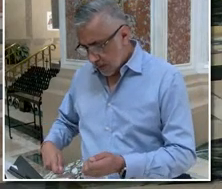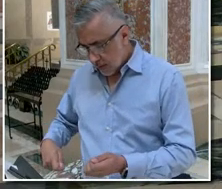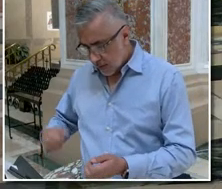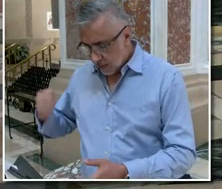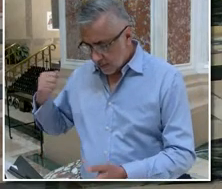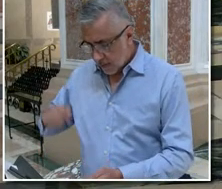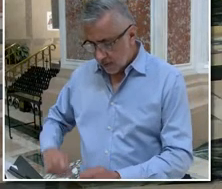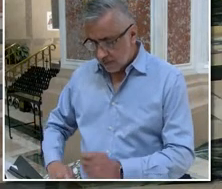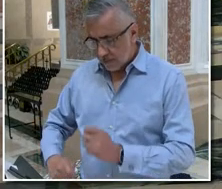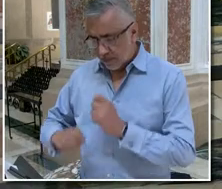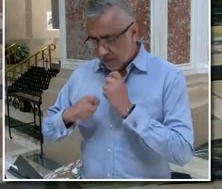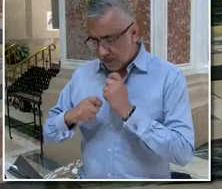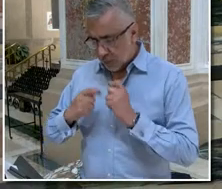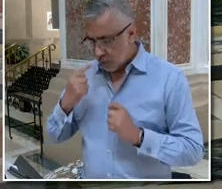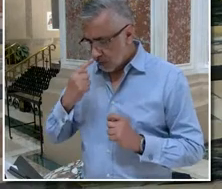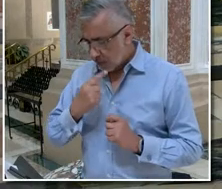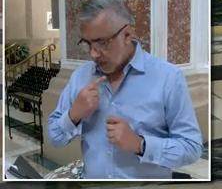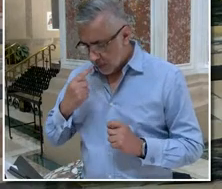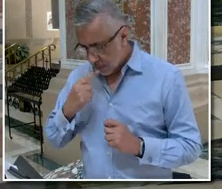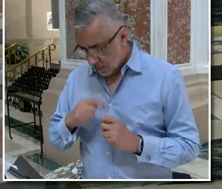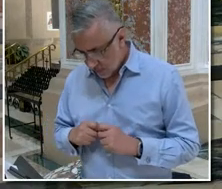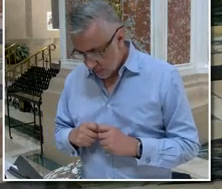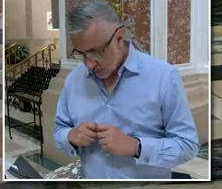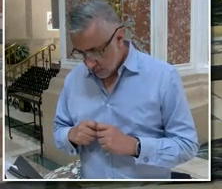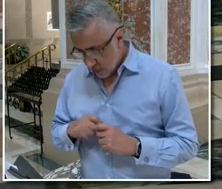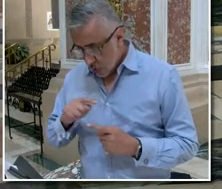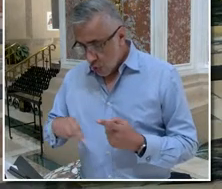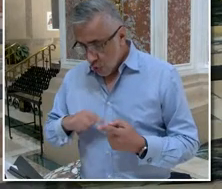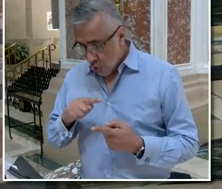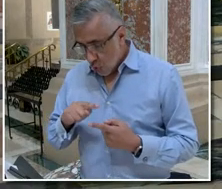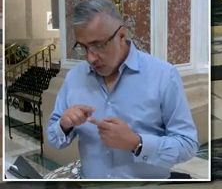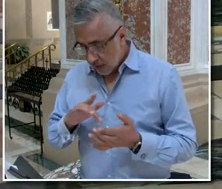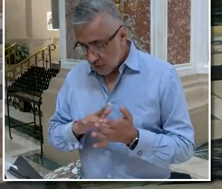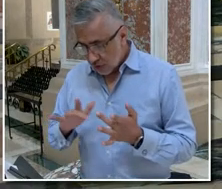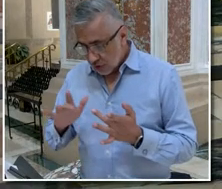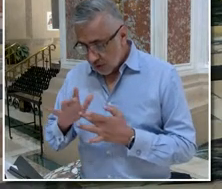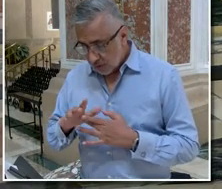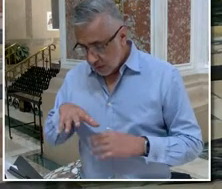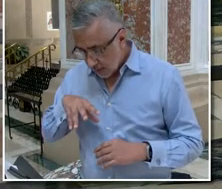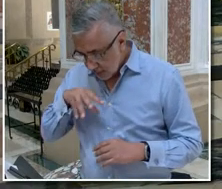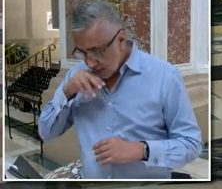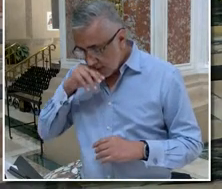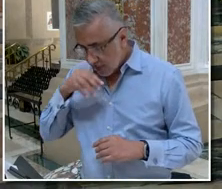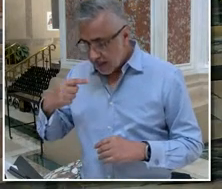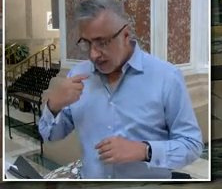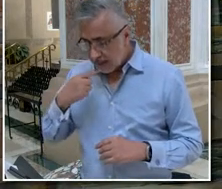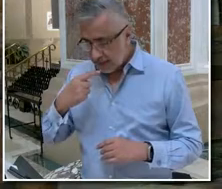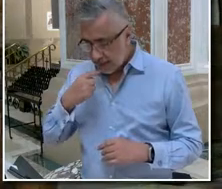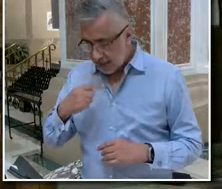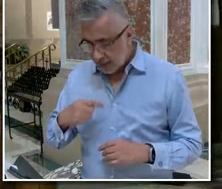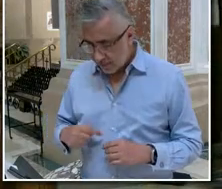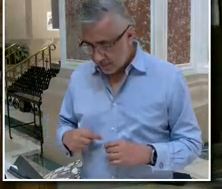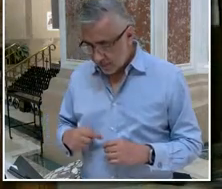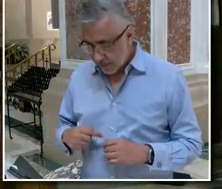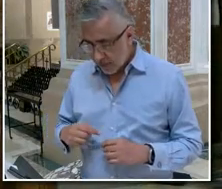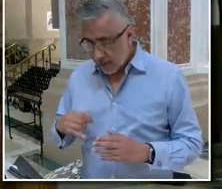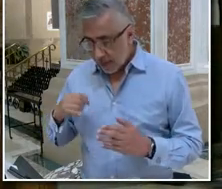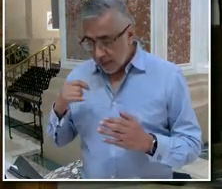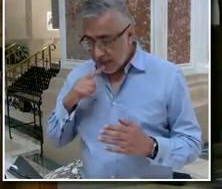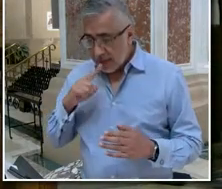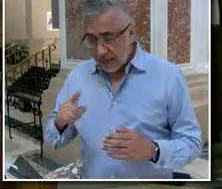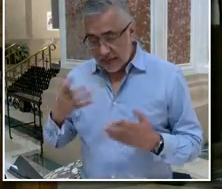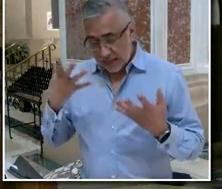it up to his mouth. When Jesus had taken the wine, he said, "It